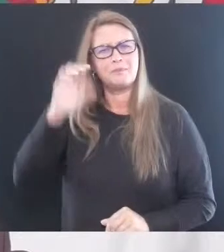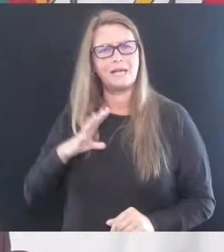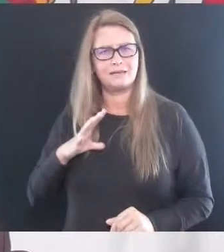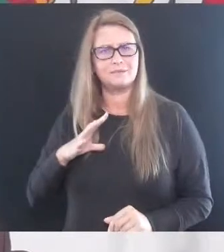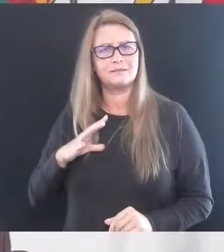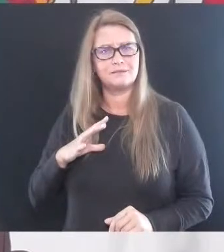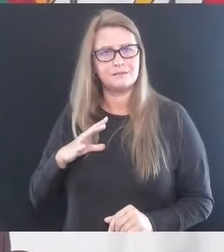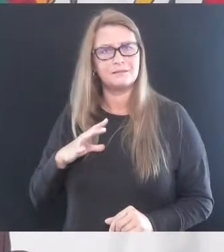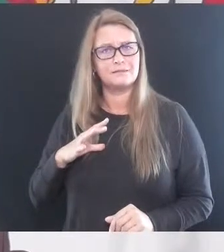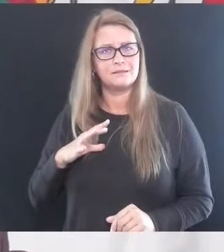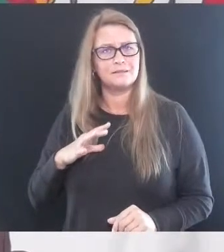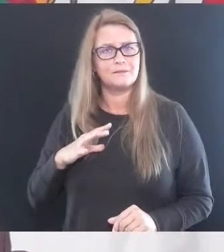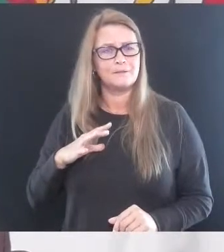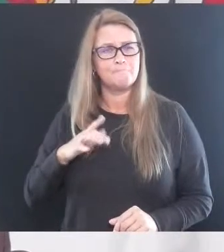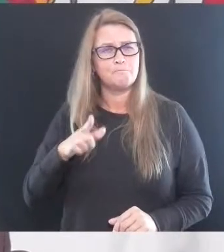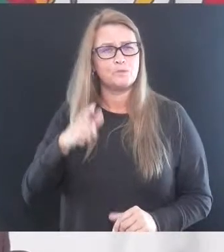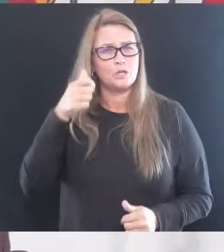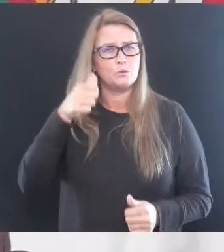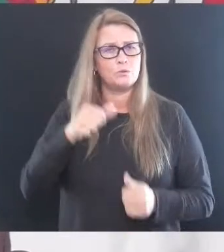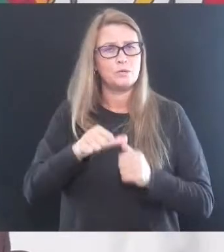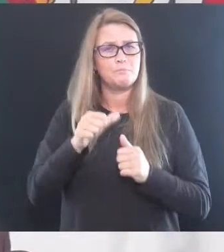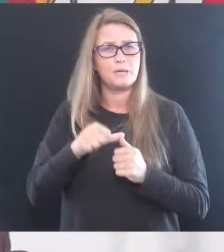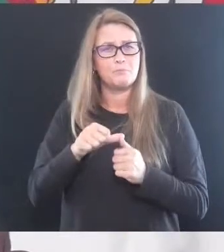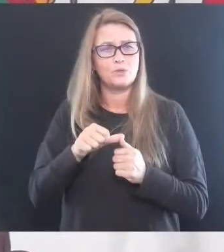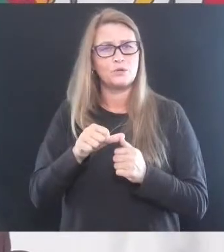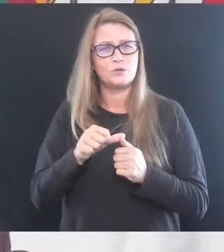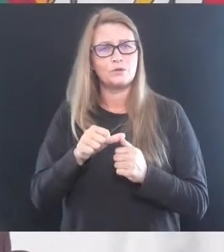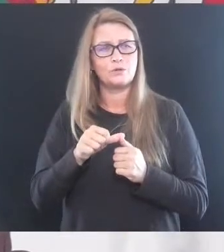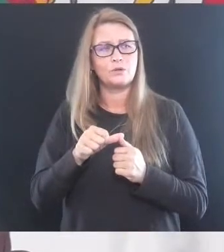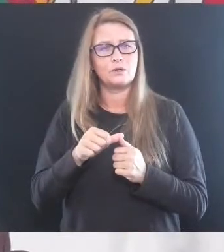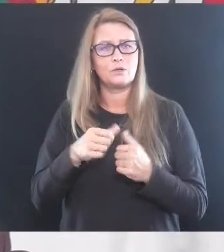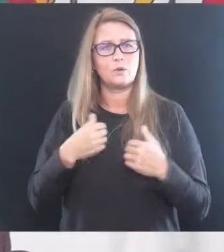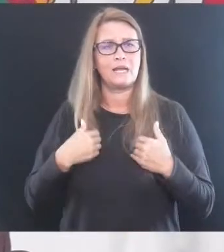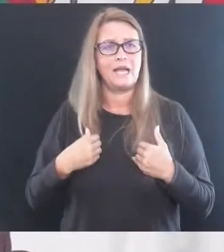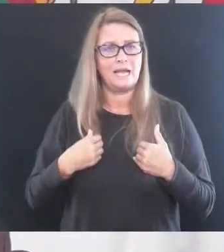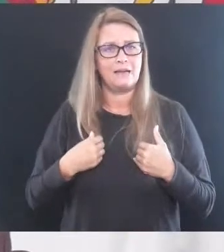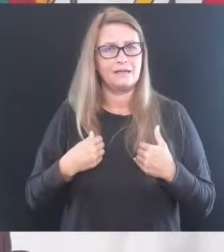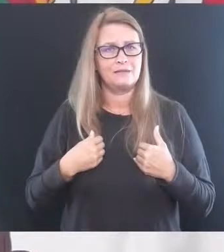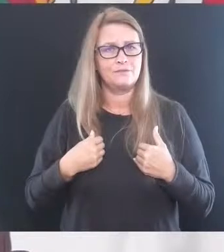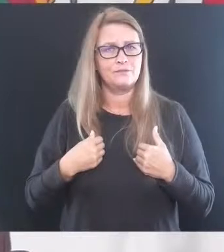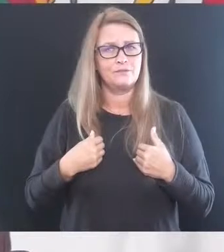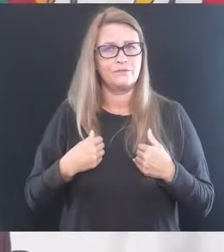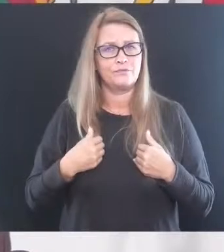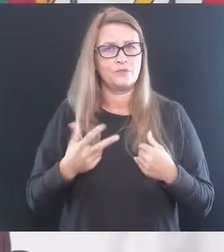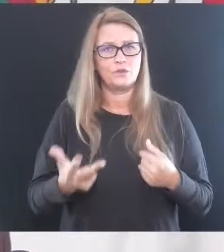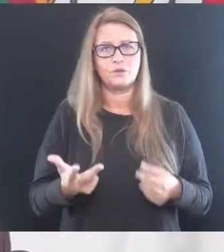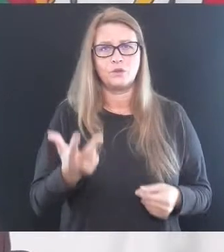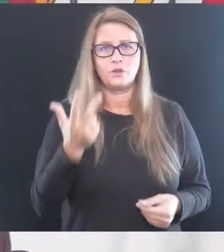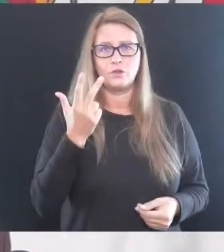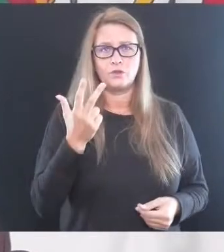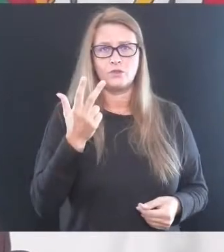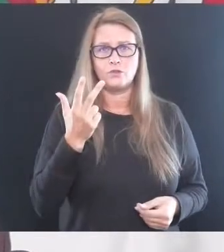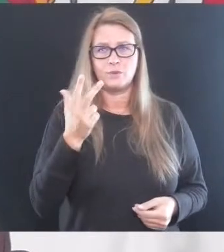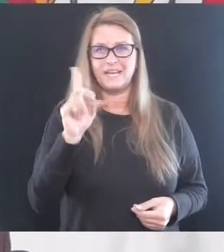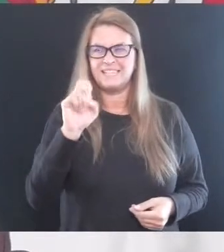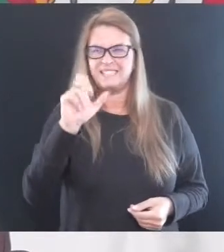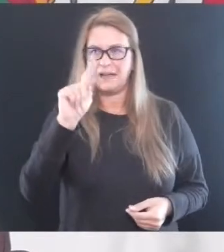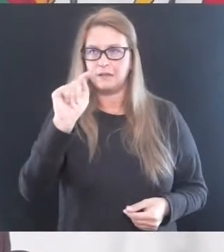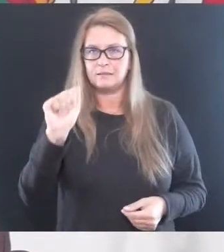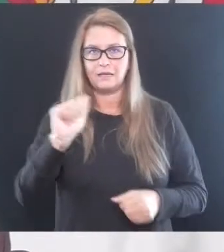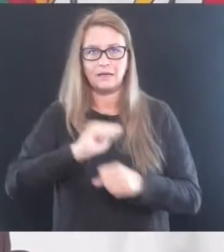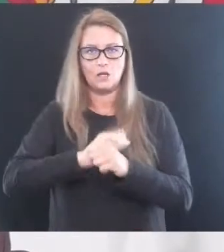way. Can you remember when we had 3 Delta variant cases in the